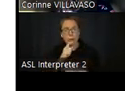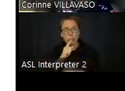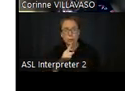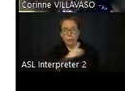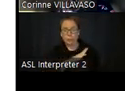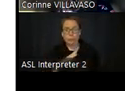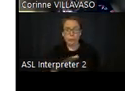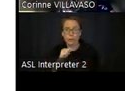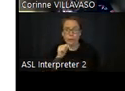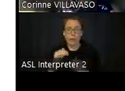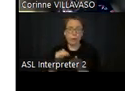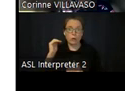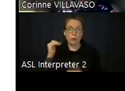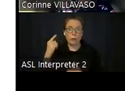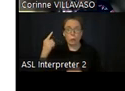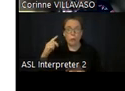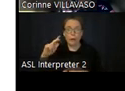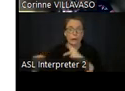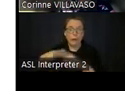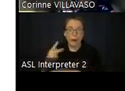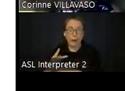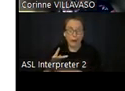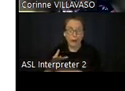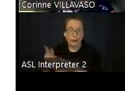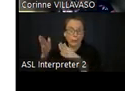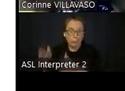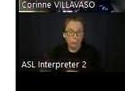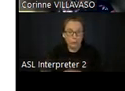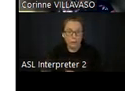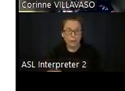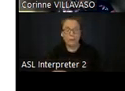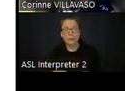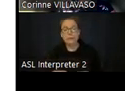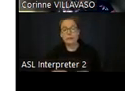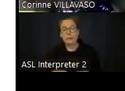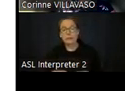too much of like one thing versus or two pigeonholing itself into